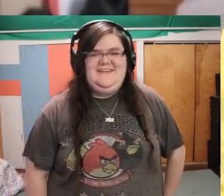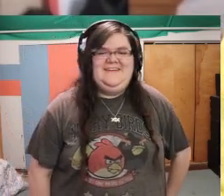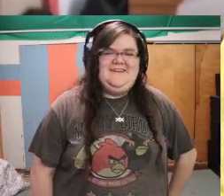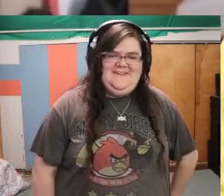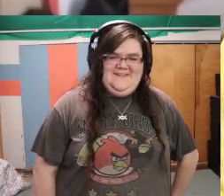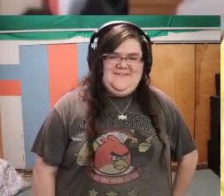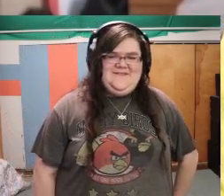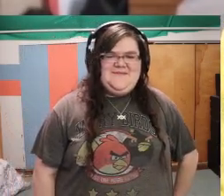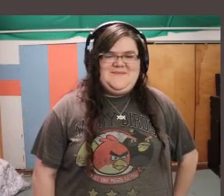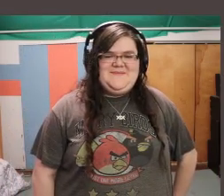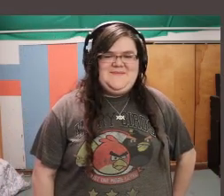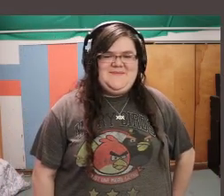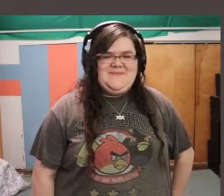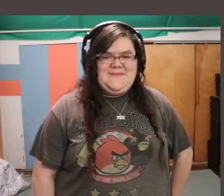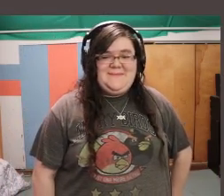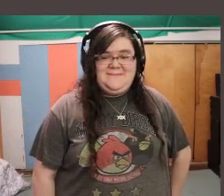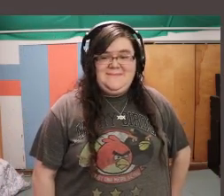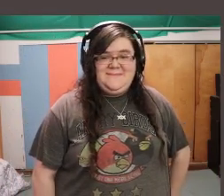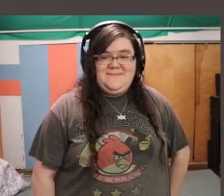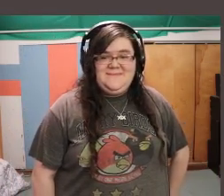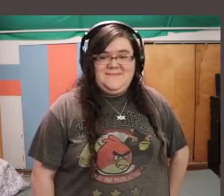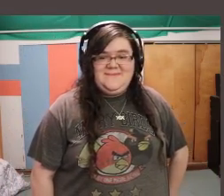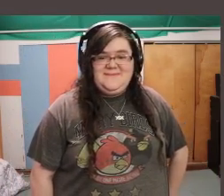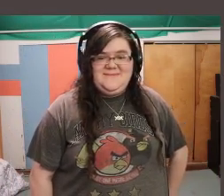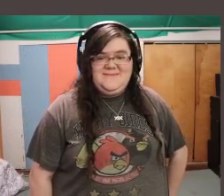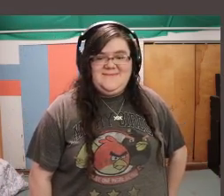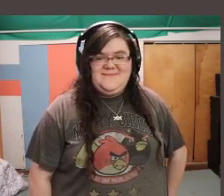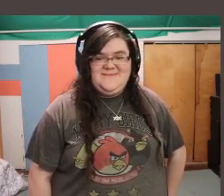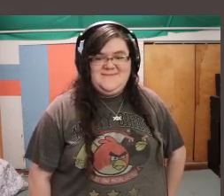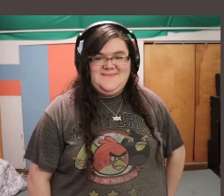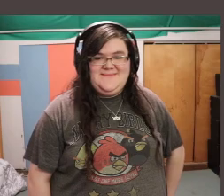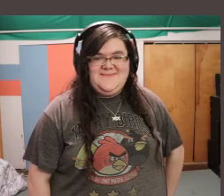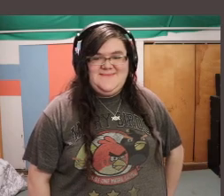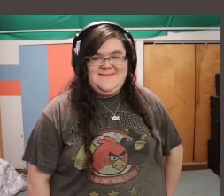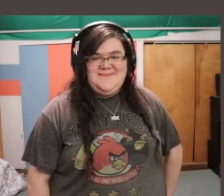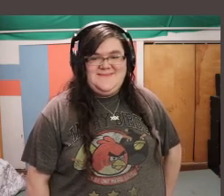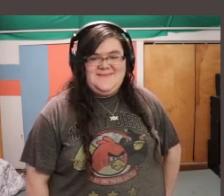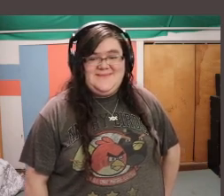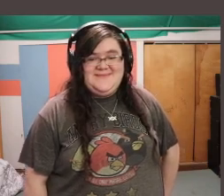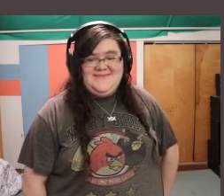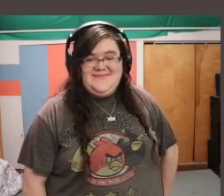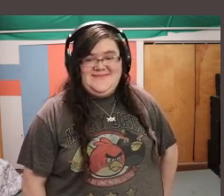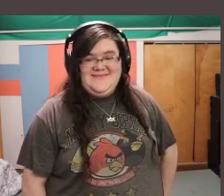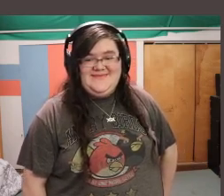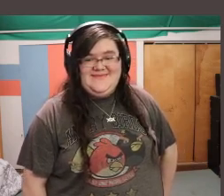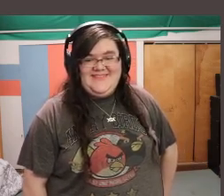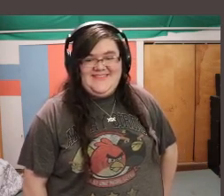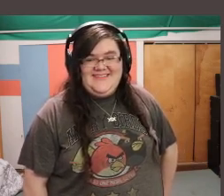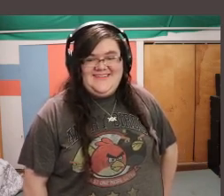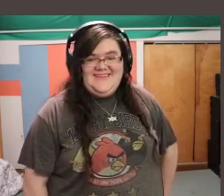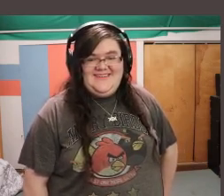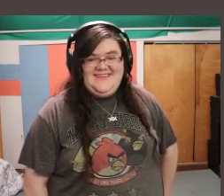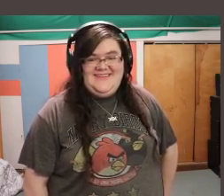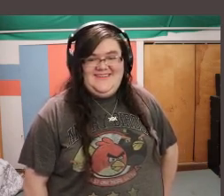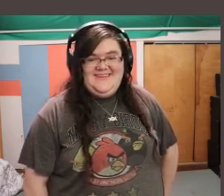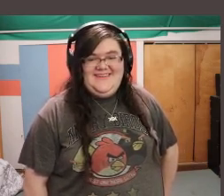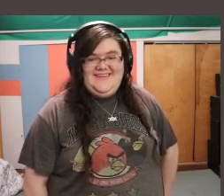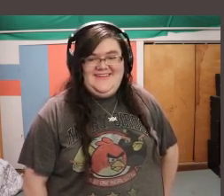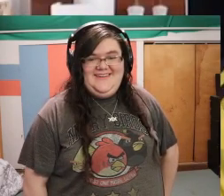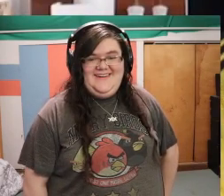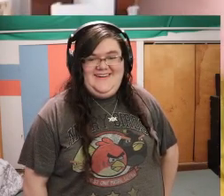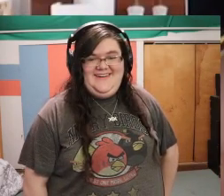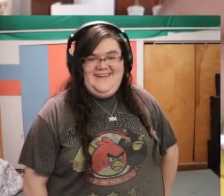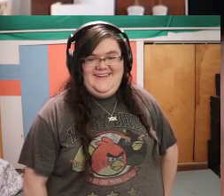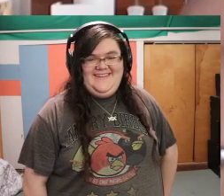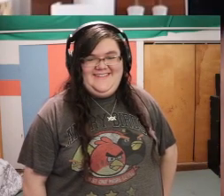right, here we go. Oh my god! Bro, this is unreal! It's yeah, this is you! From you, man. Yes, that's